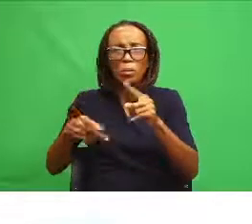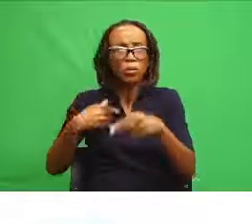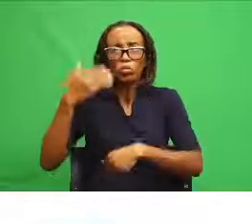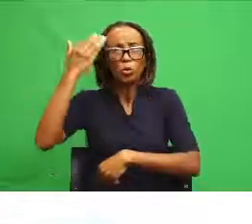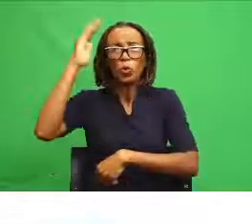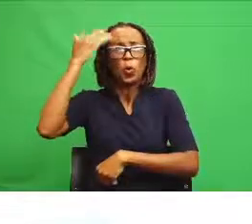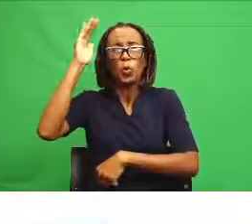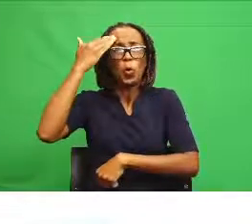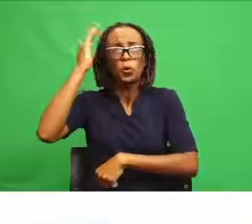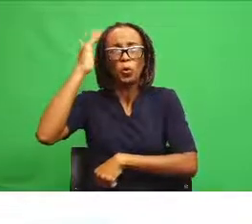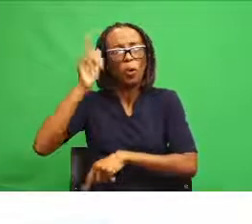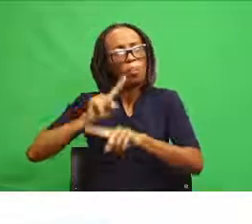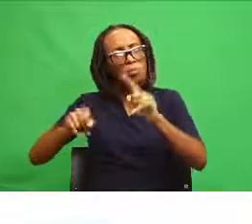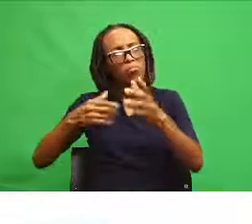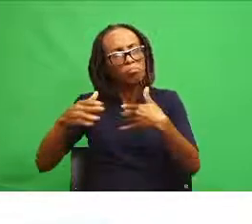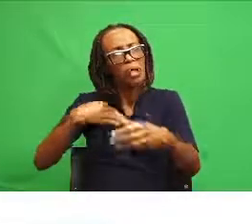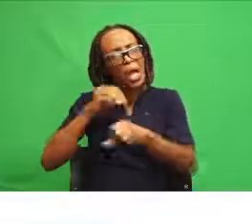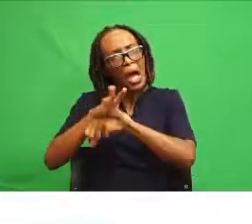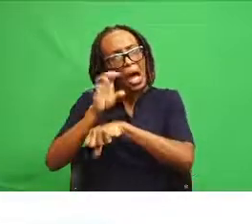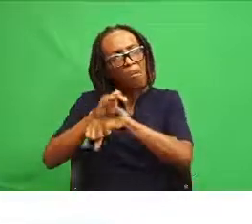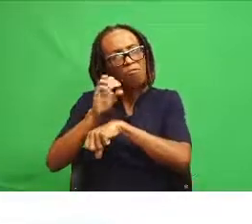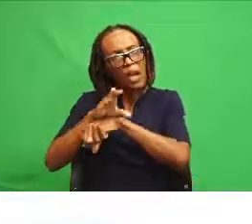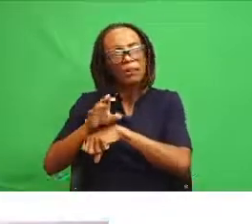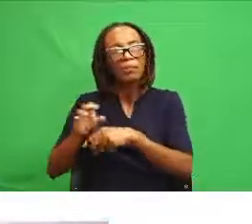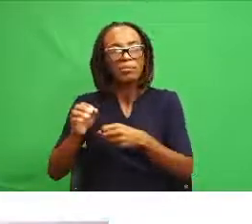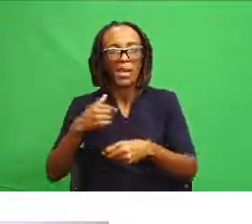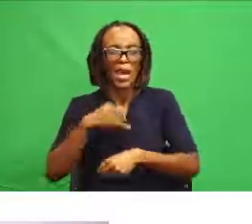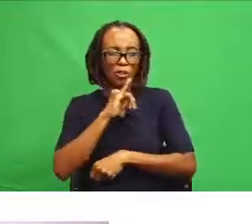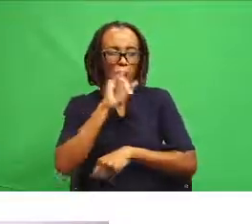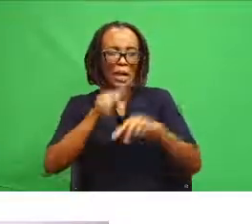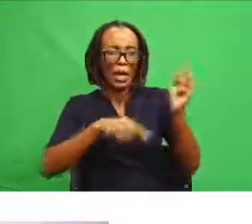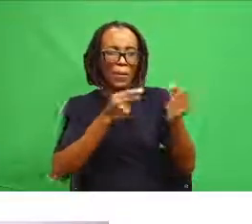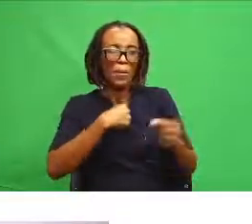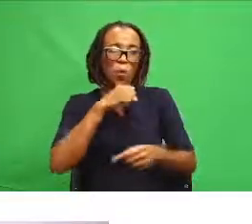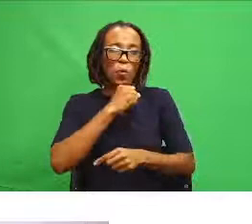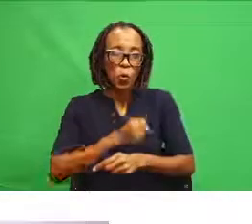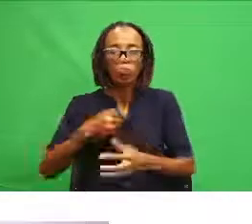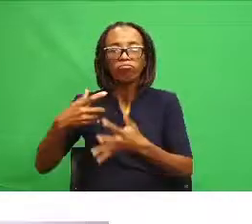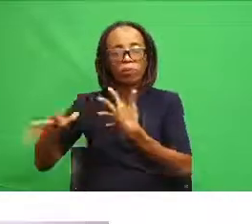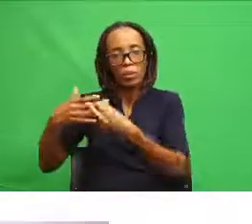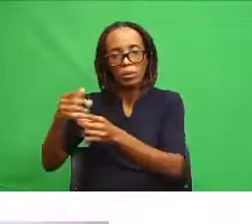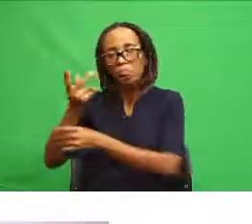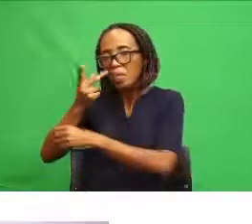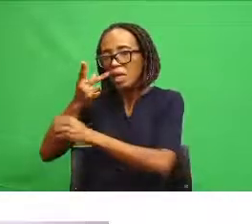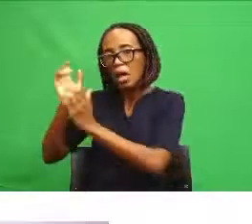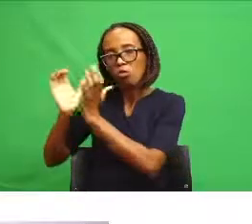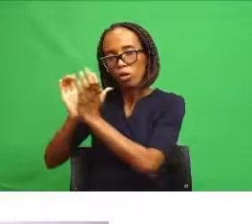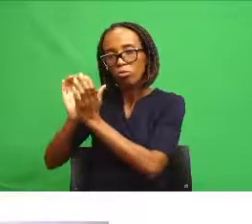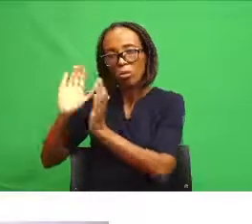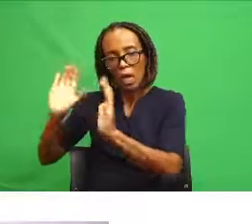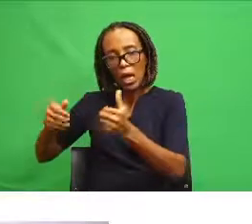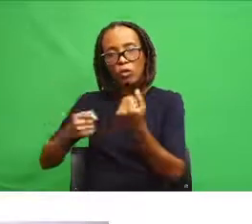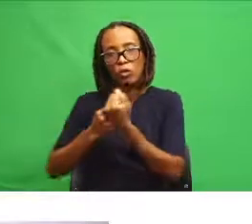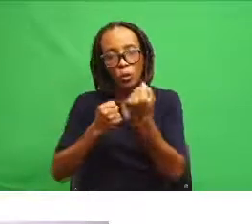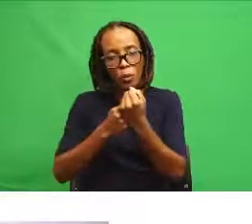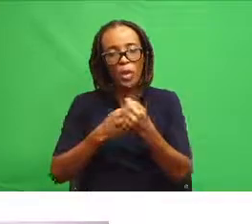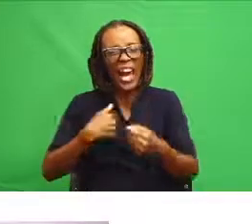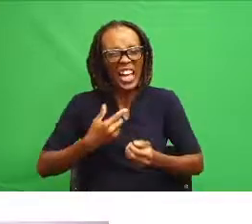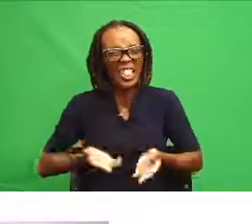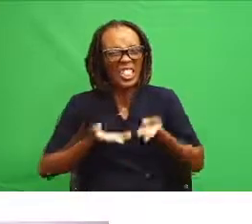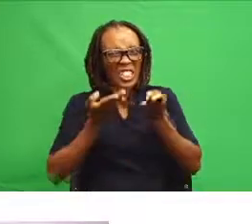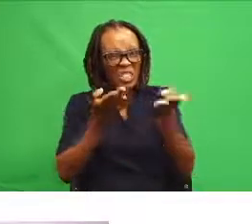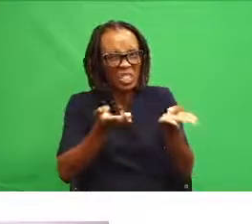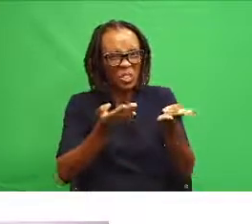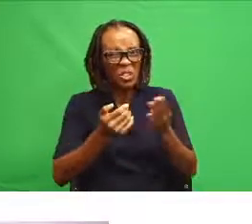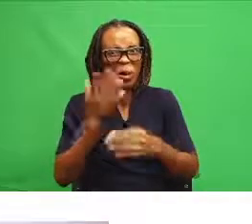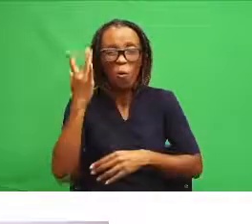be aware of, but you can make a provision because these benefits are there. And I would want to recommend that, because, you